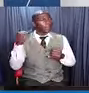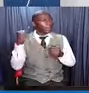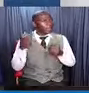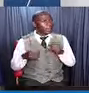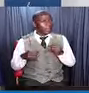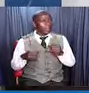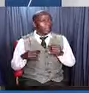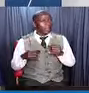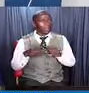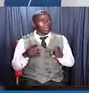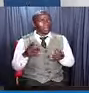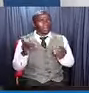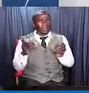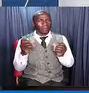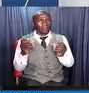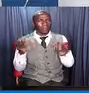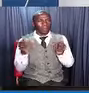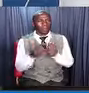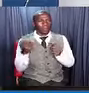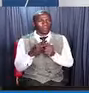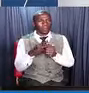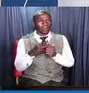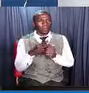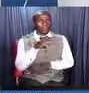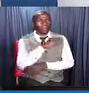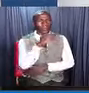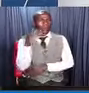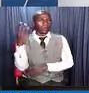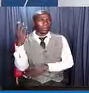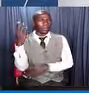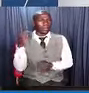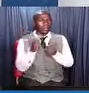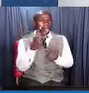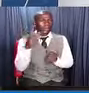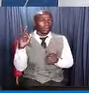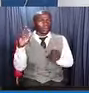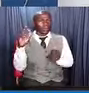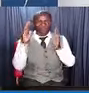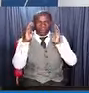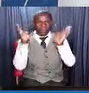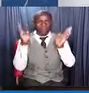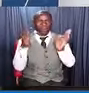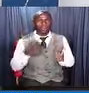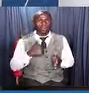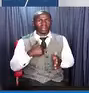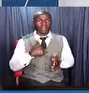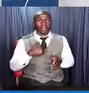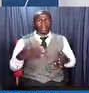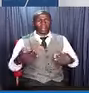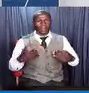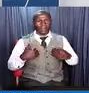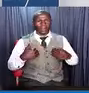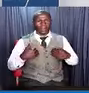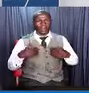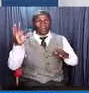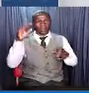But during that December in 2001. But during that December in 2001. Kawa masikio yamezibuka. Then my ears had opened up. Nikapata amani.